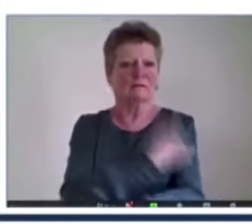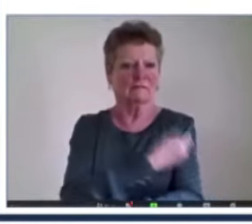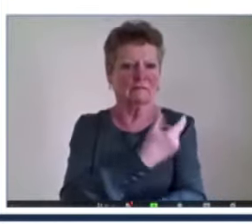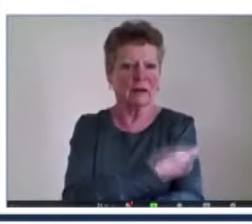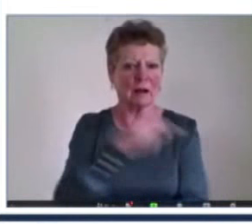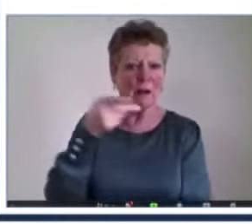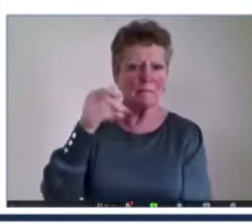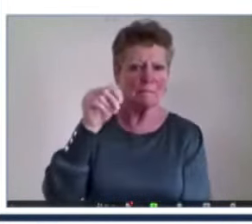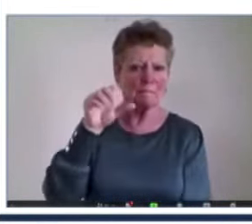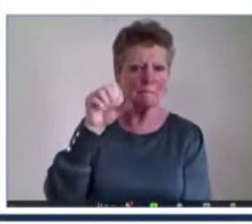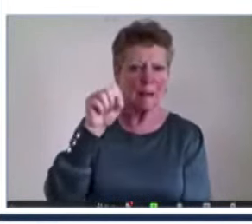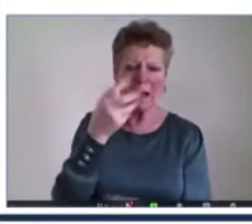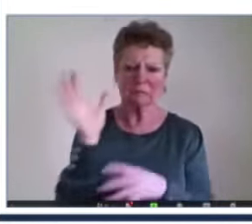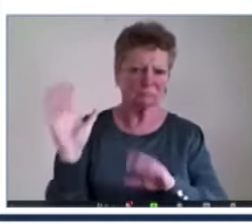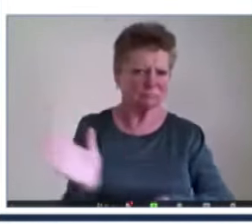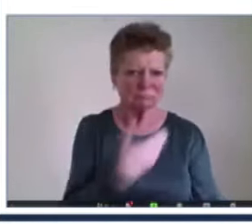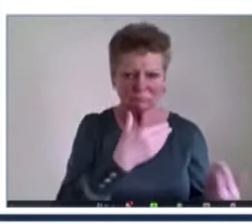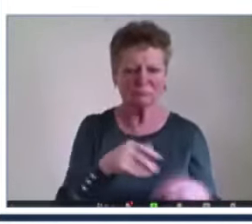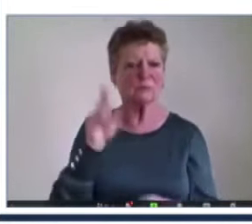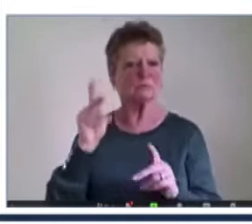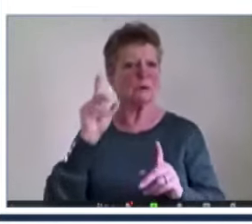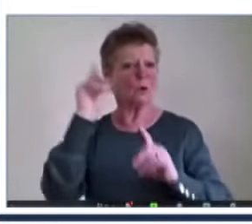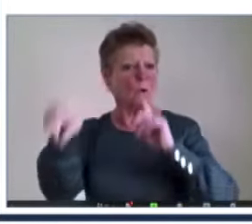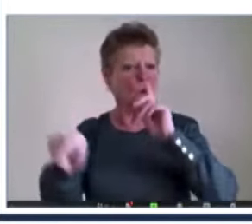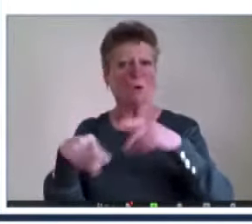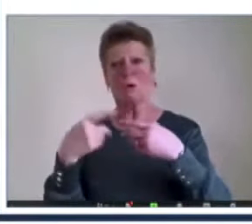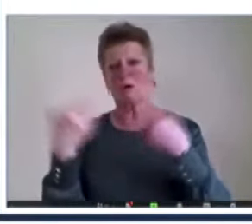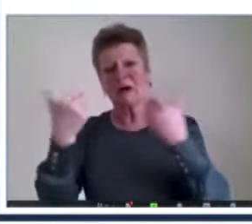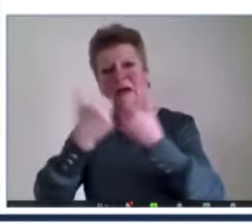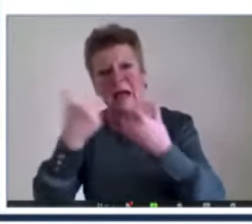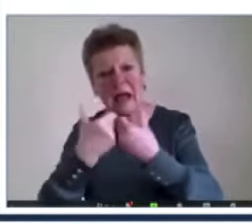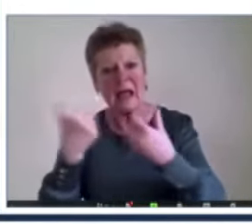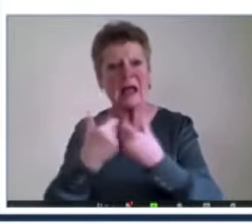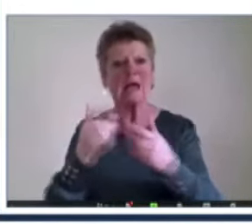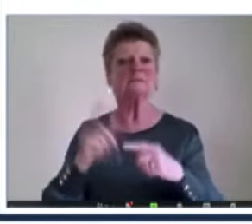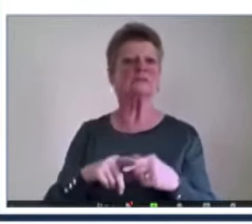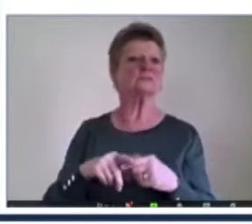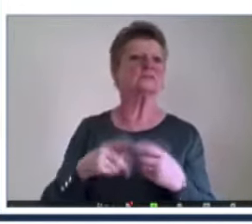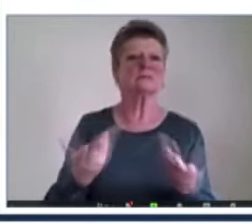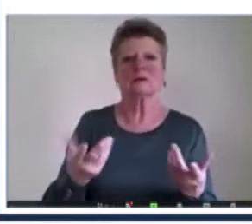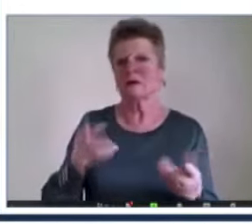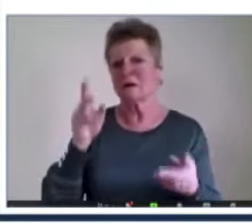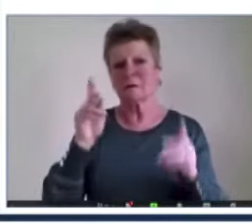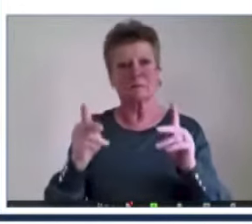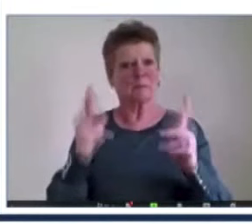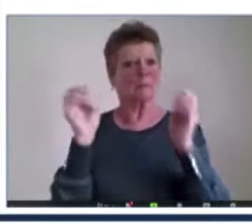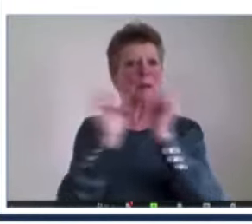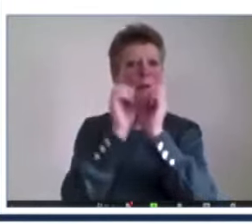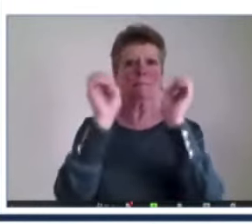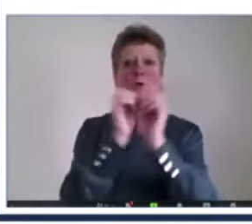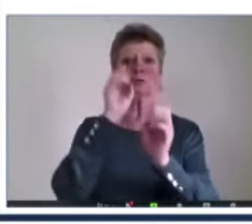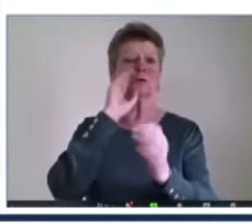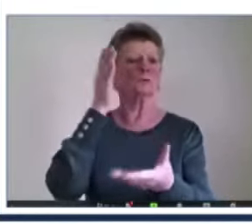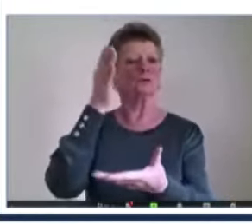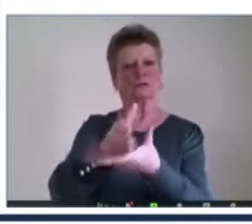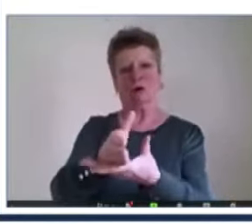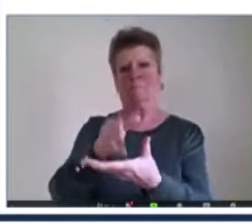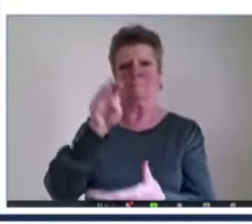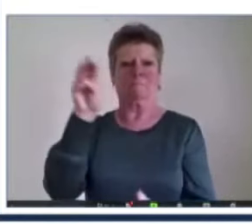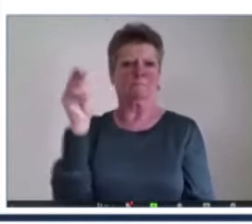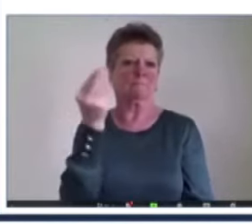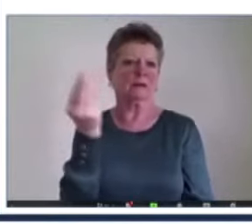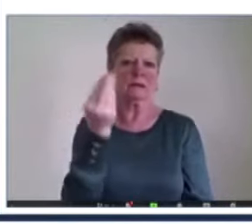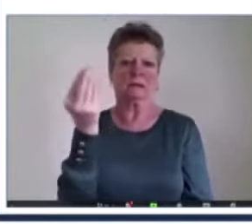are back at games and events. Capacity limits are going. The state of emergency is ending on Monday, and restrictions, for the most